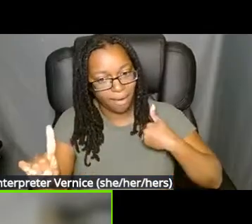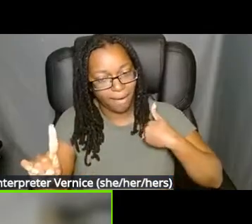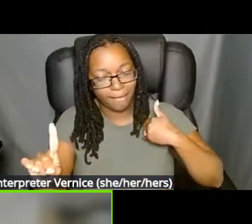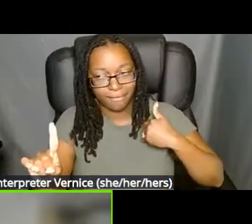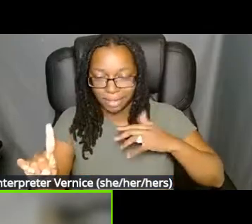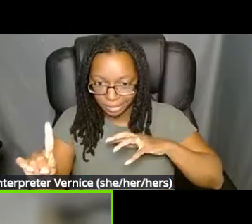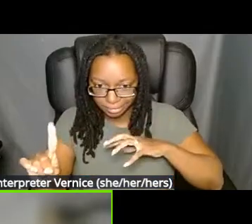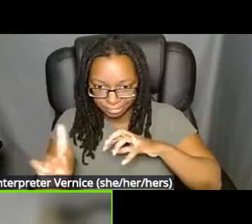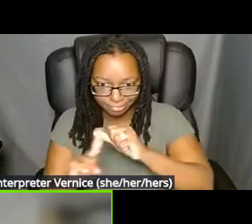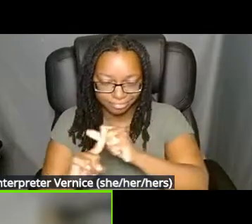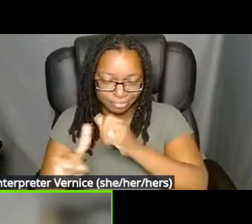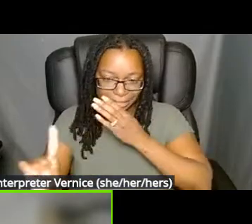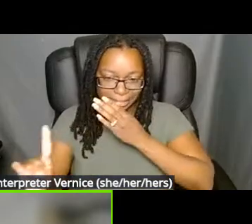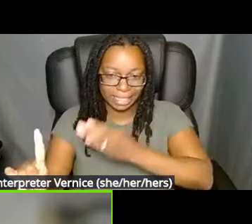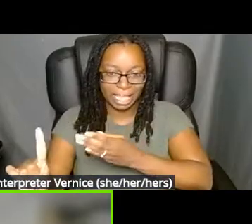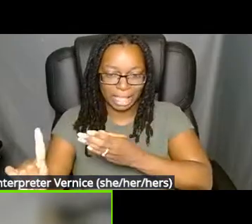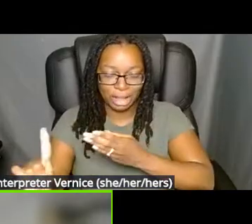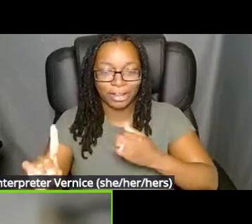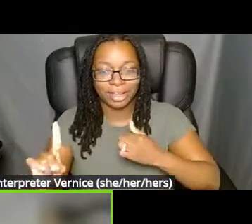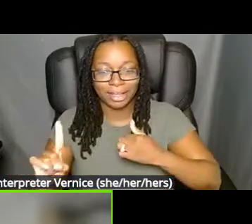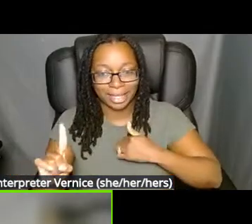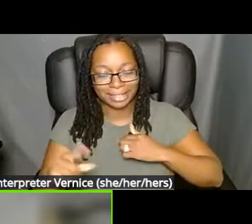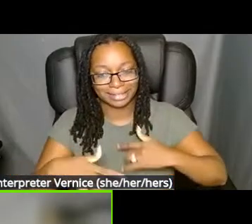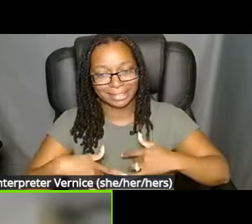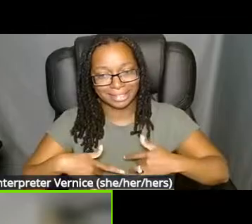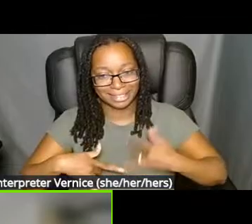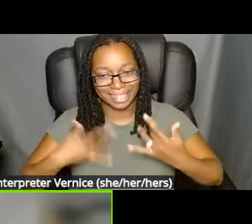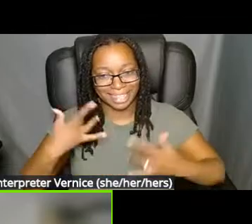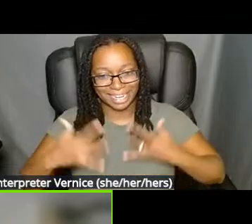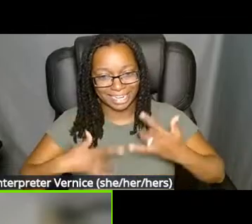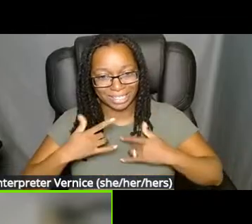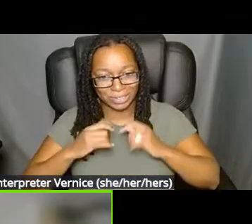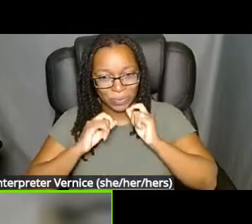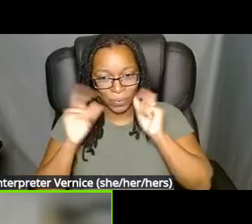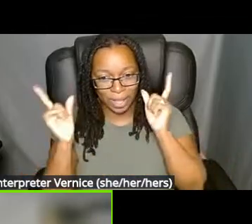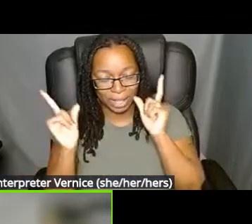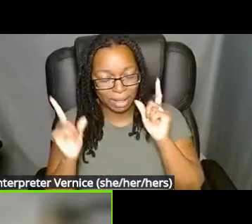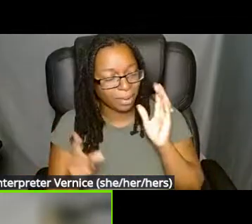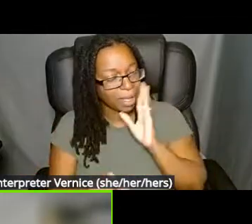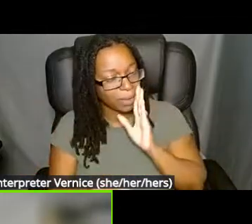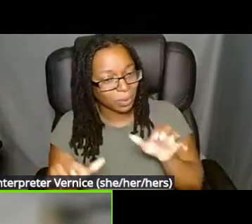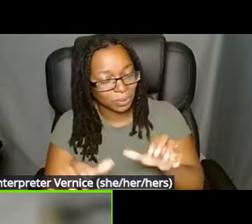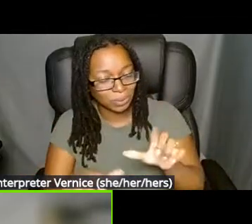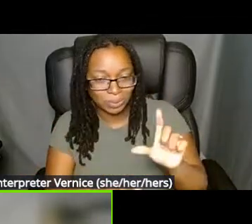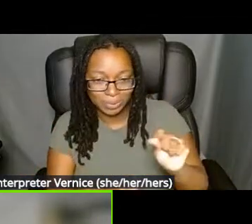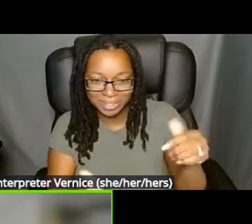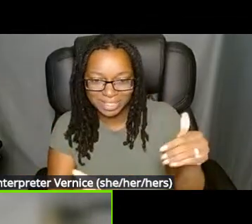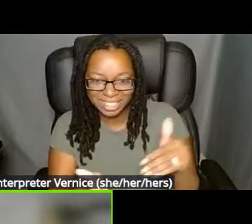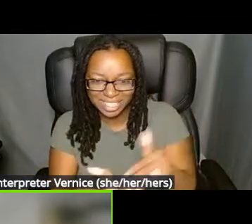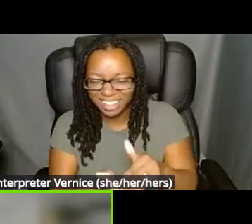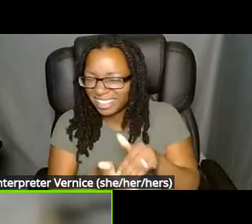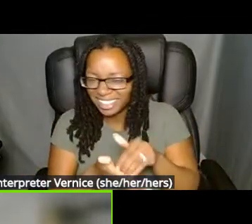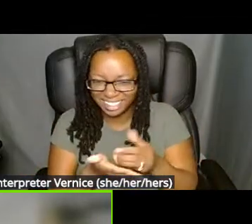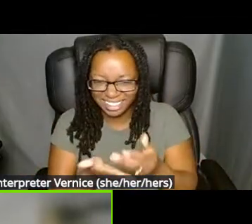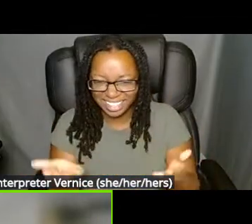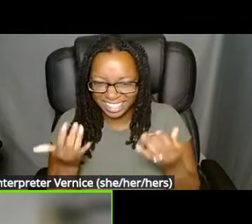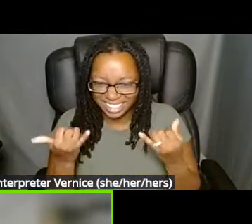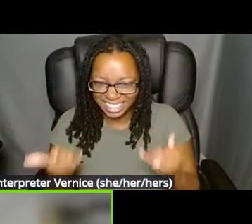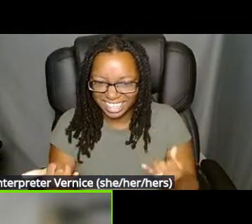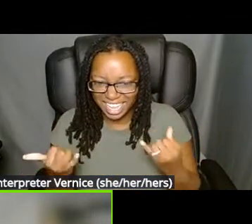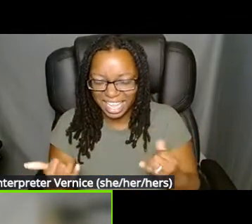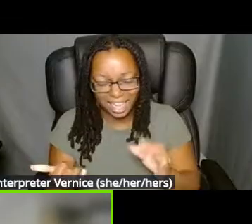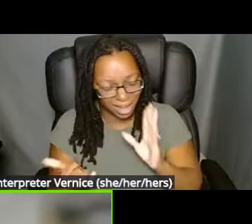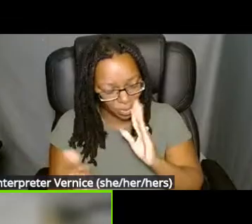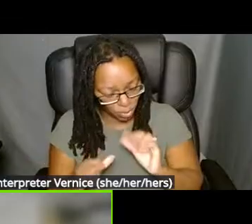and it makes me happy to wake up in the morning and say like I'm gonna do 20,000 things, and I know where I'm going. And it was like you're Yeah. crazy, but it's a skill set